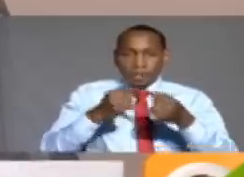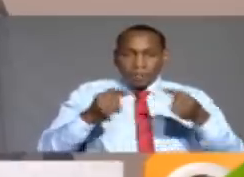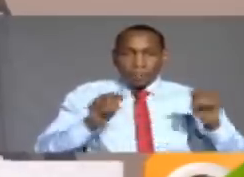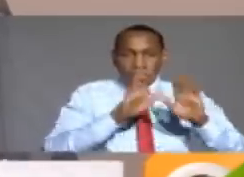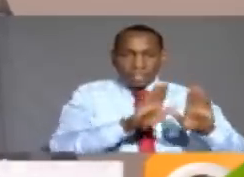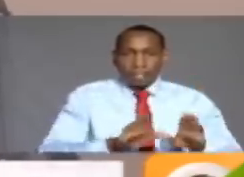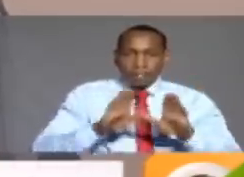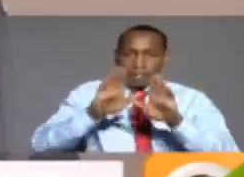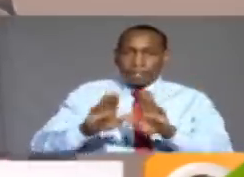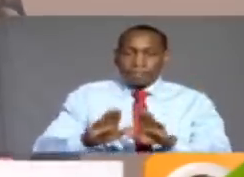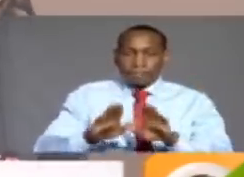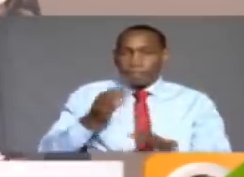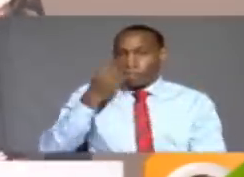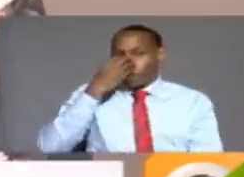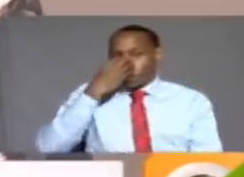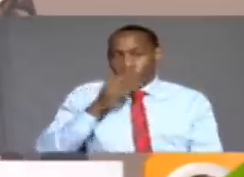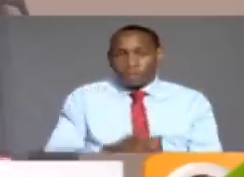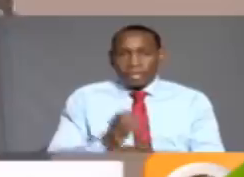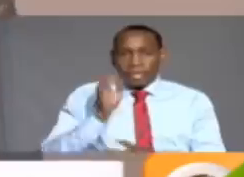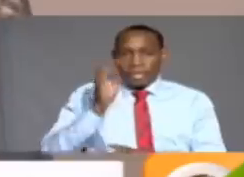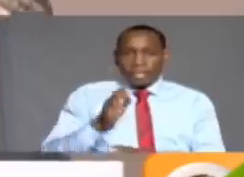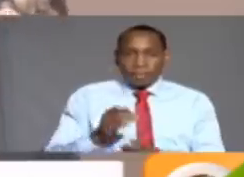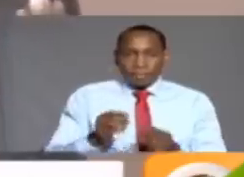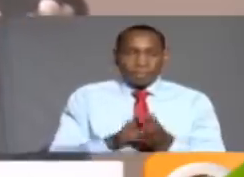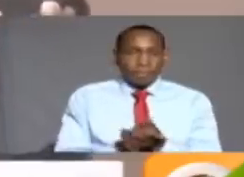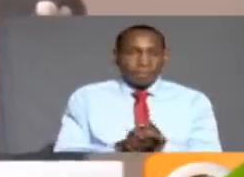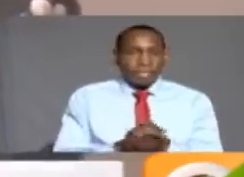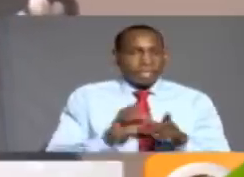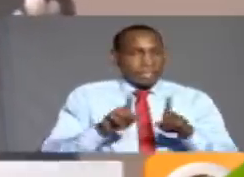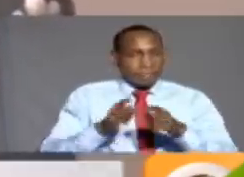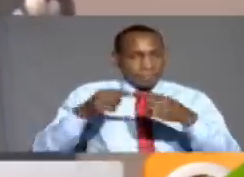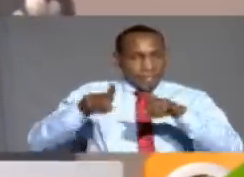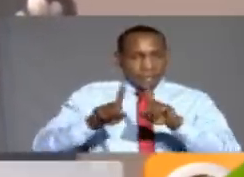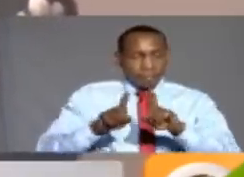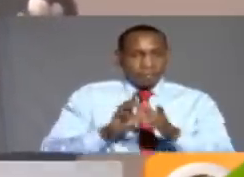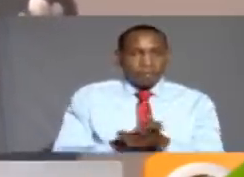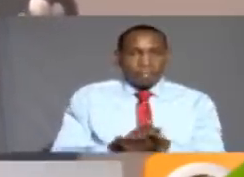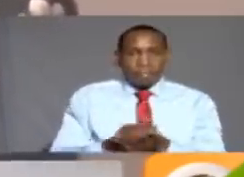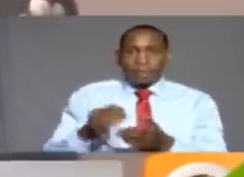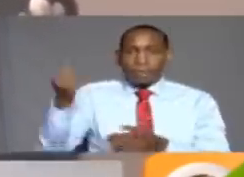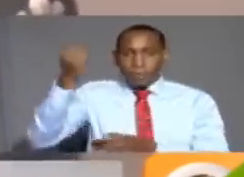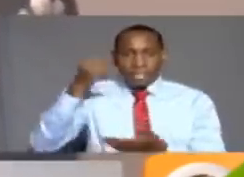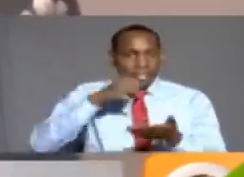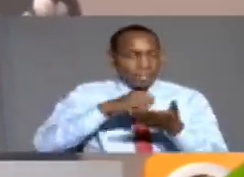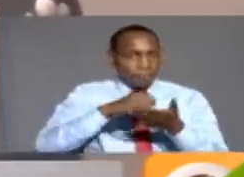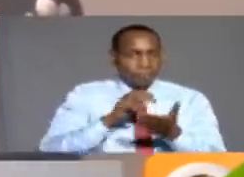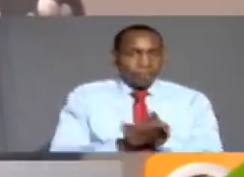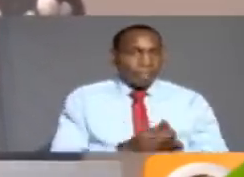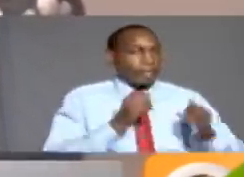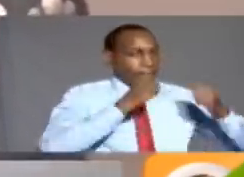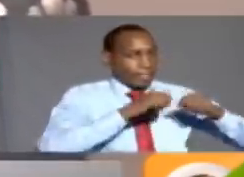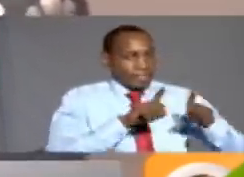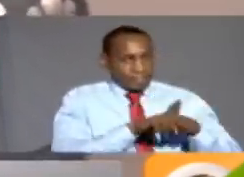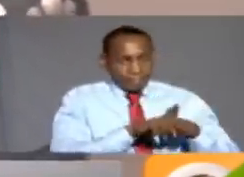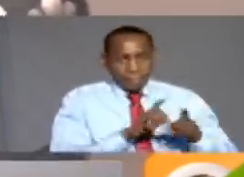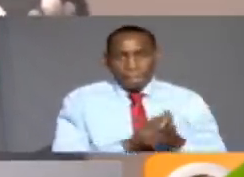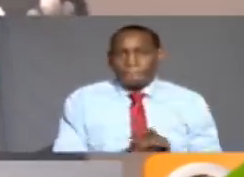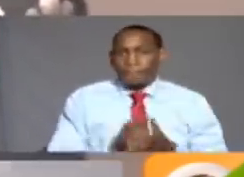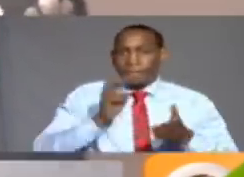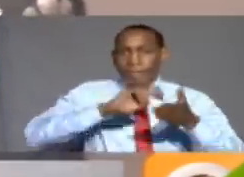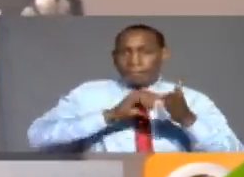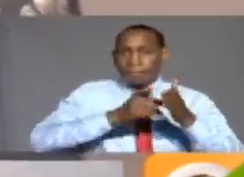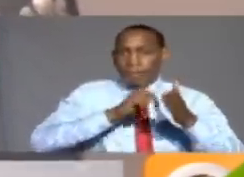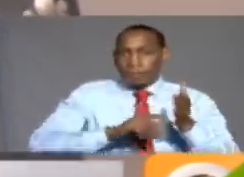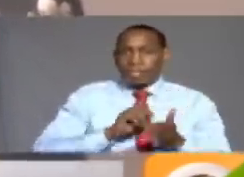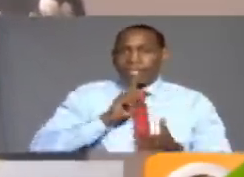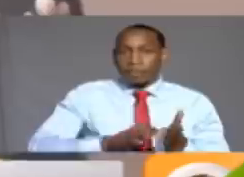openly, but the DP. So if you are de-campaigning, you are actually also doing campaigns, politics. And he agrees with that. And therefore, he's